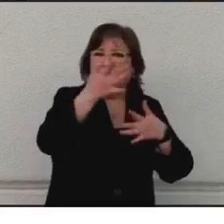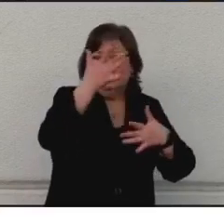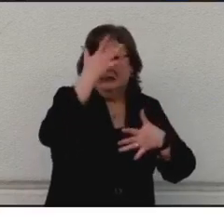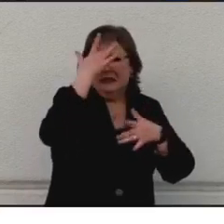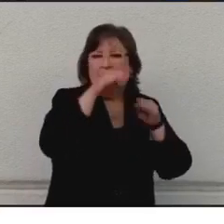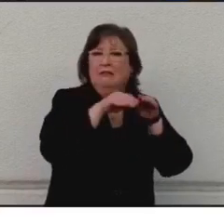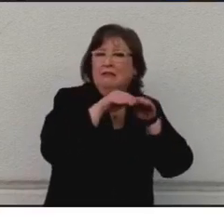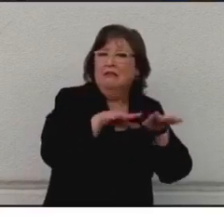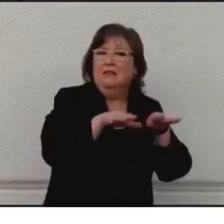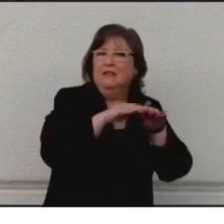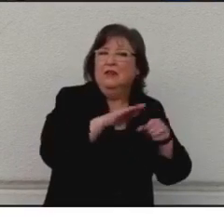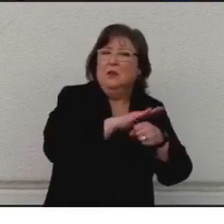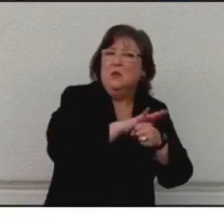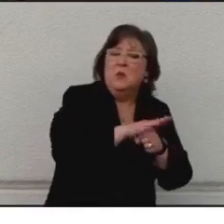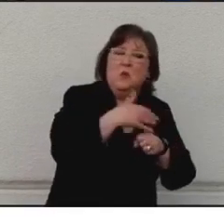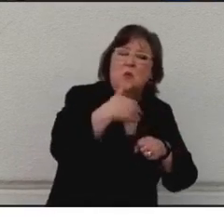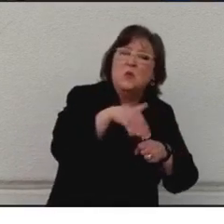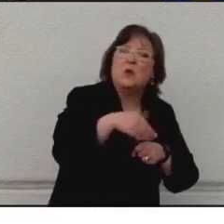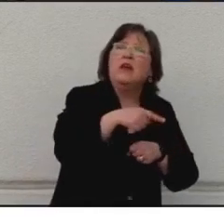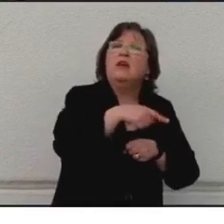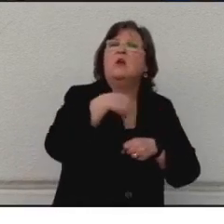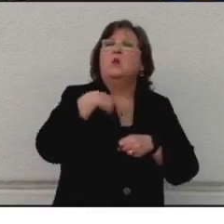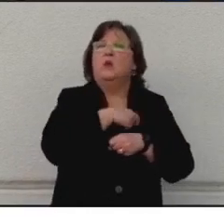vaccine and get vaccinated.